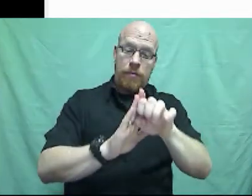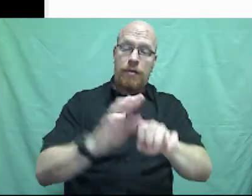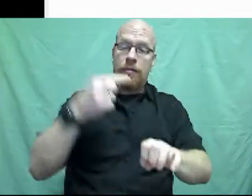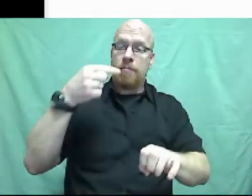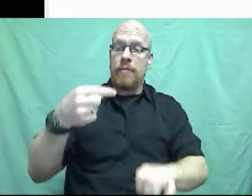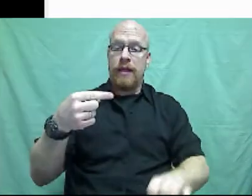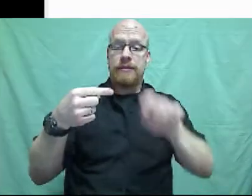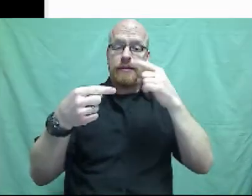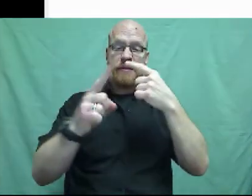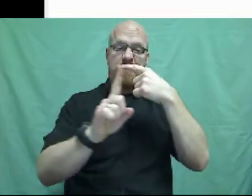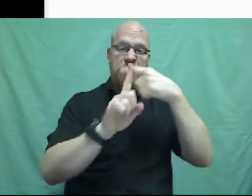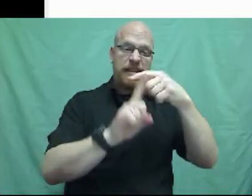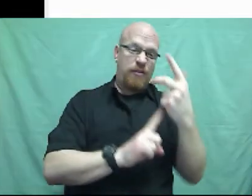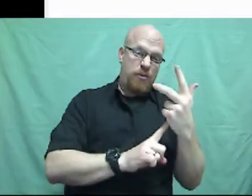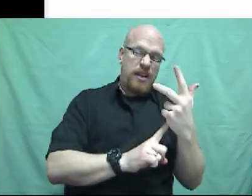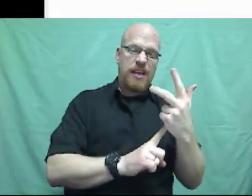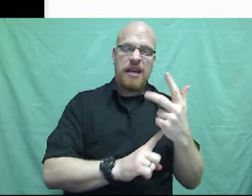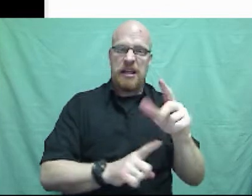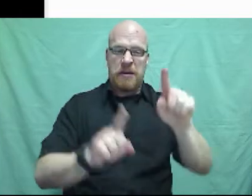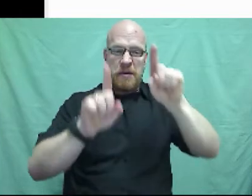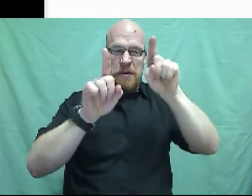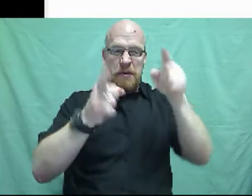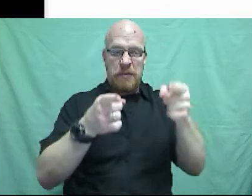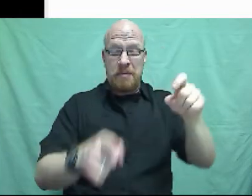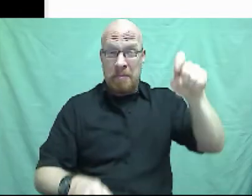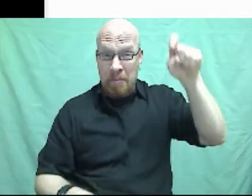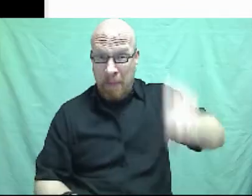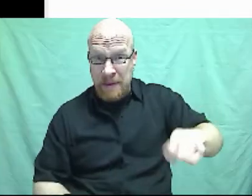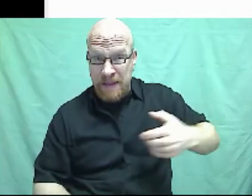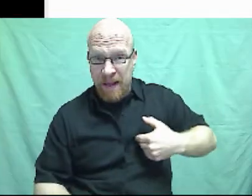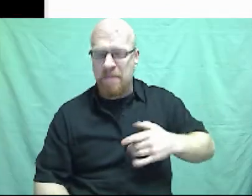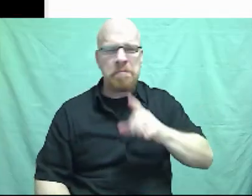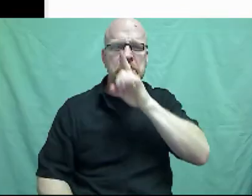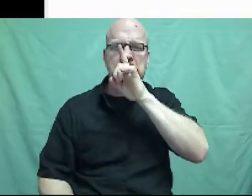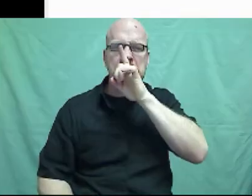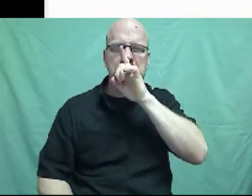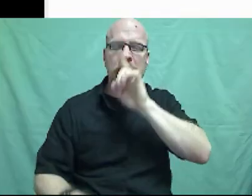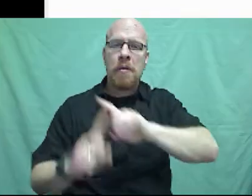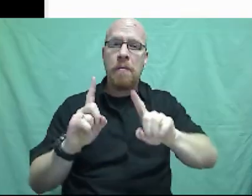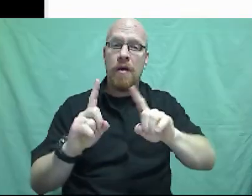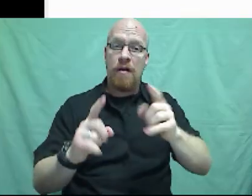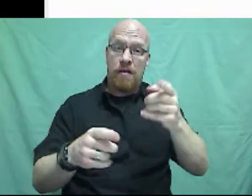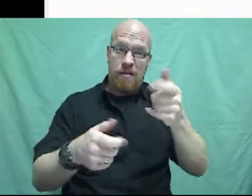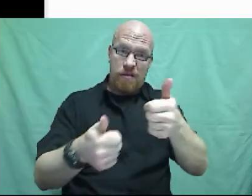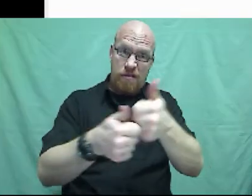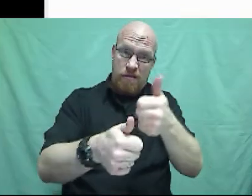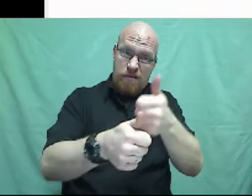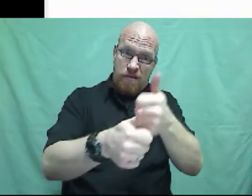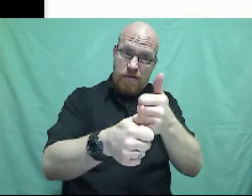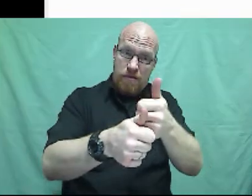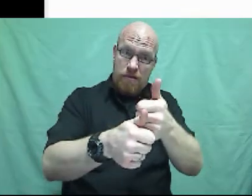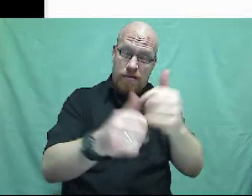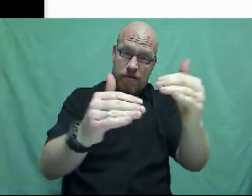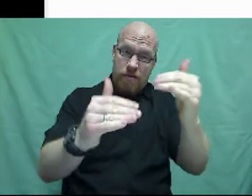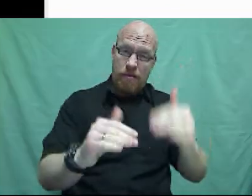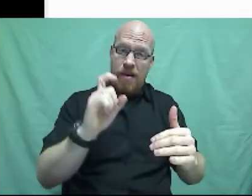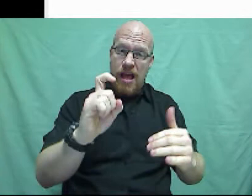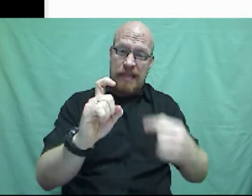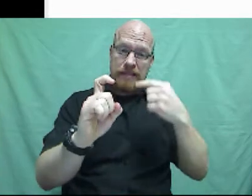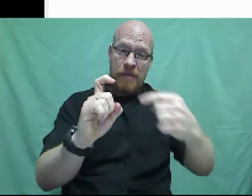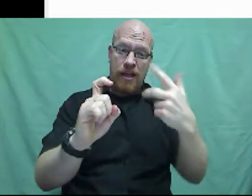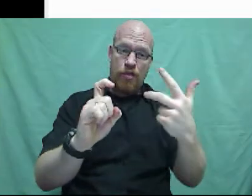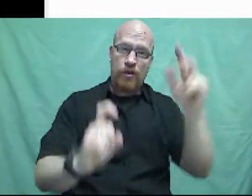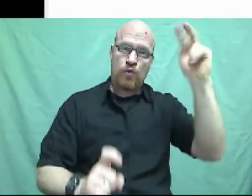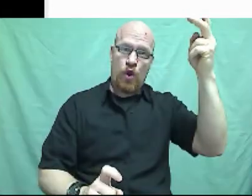Okay, in this example, I use parentheses around this example. We have minus a positive 3. The parentheses in this example isn't